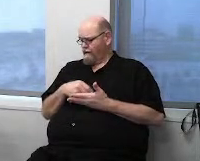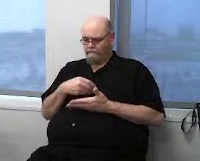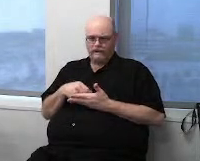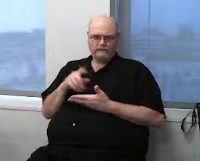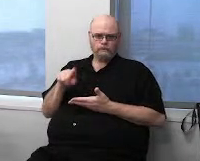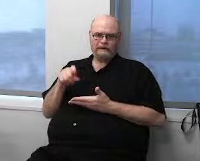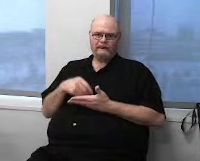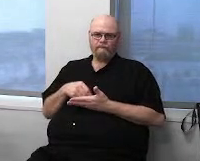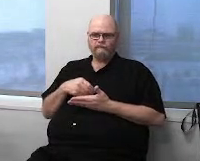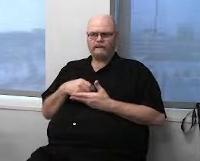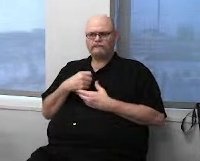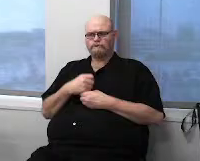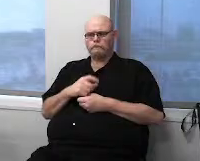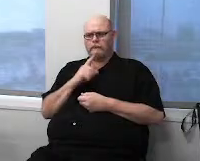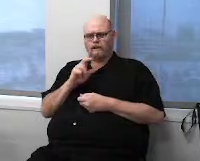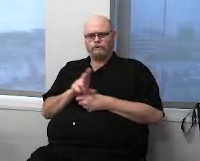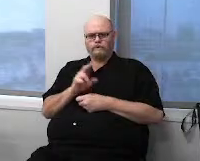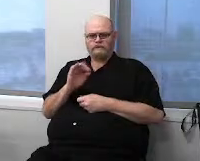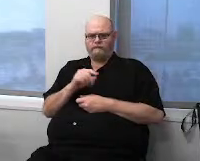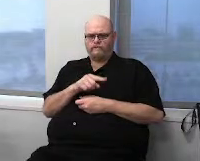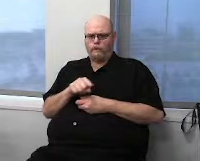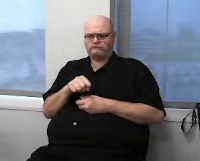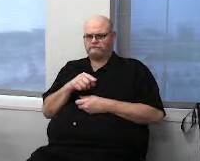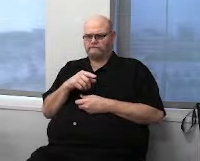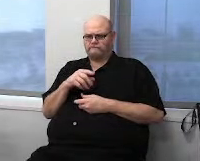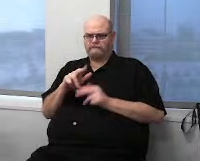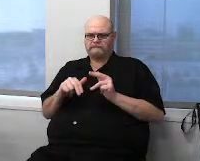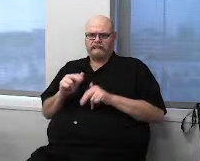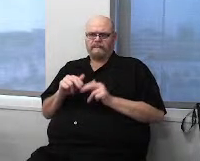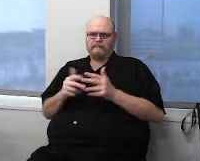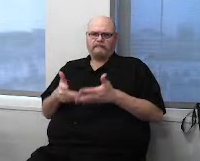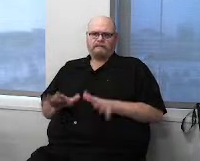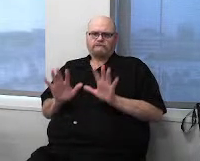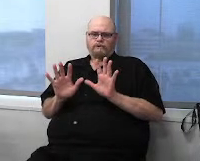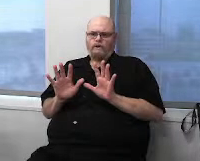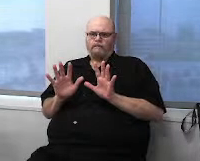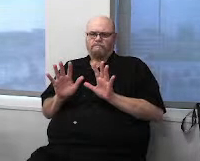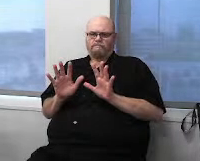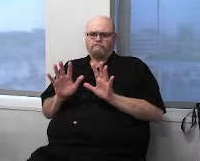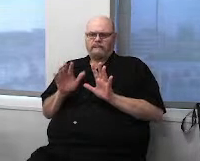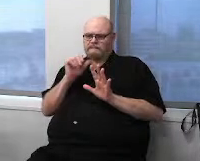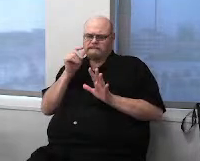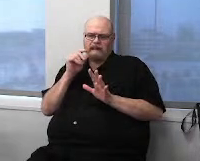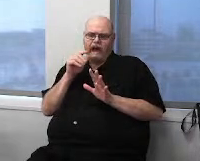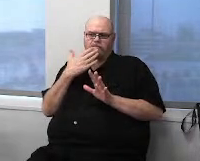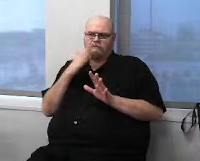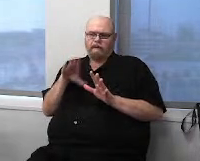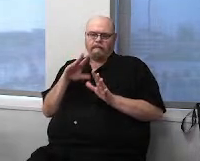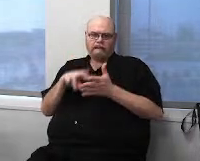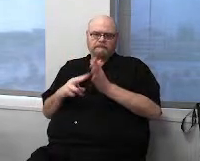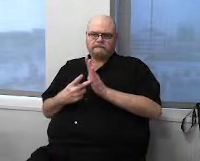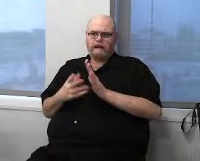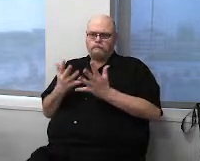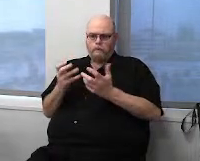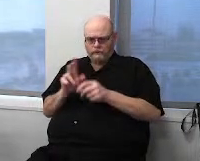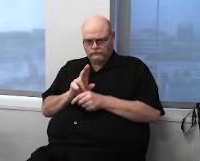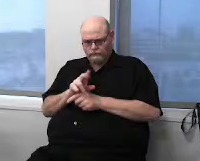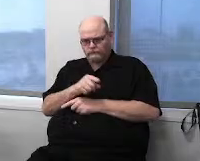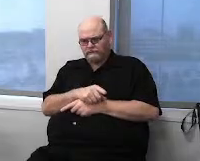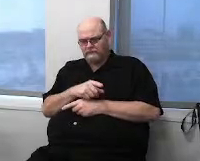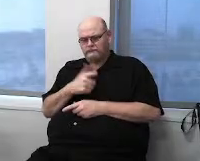funding mechanisms. We need funds to be able to make use of this facility. All right. That's it. It's not ill intent. It's just